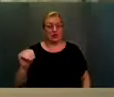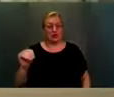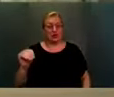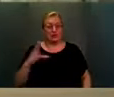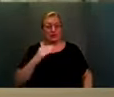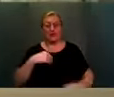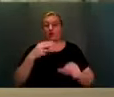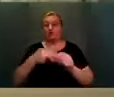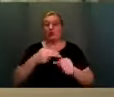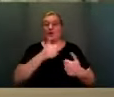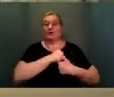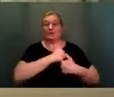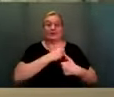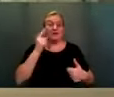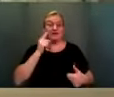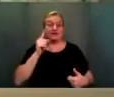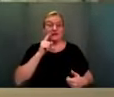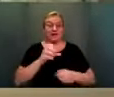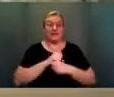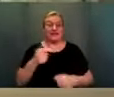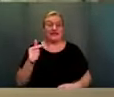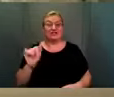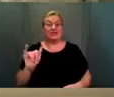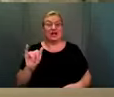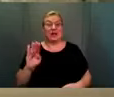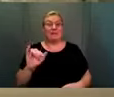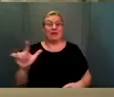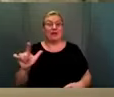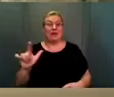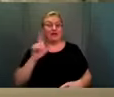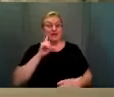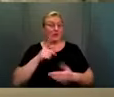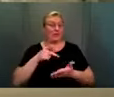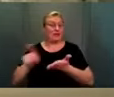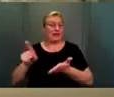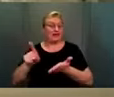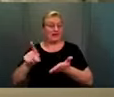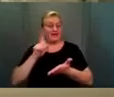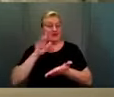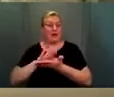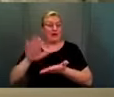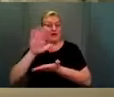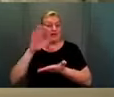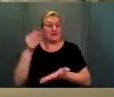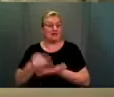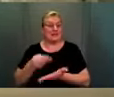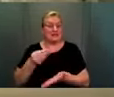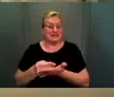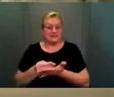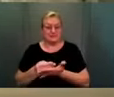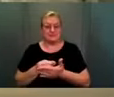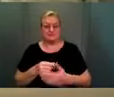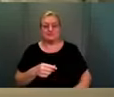the military so I could get the GI Bill. The GI Bill was a college fund offered to enlisted personnel.